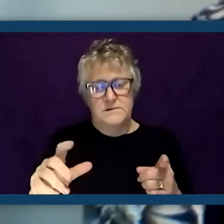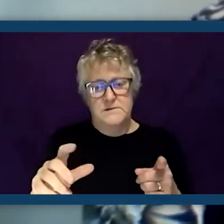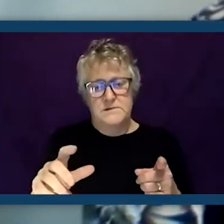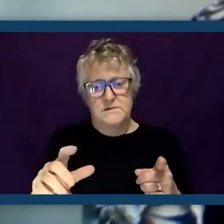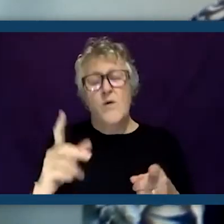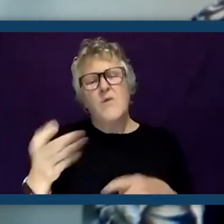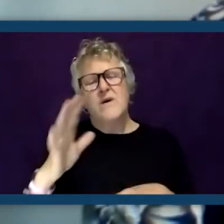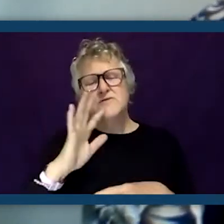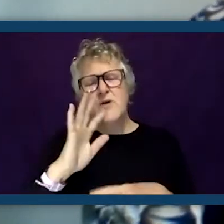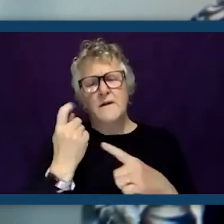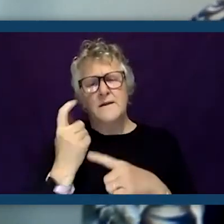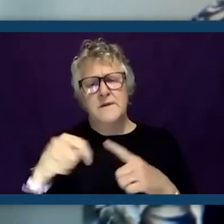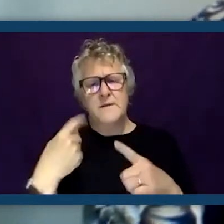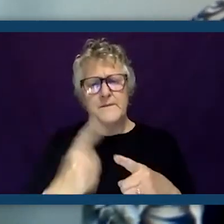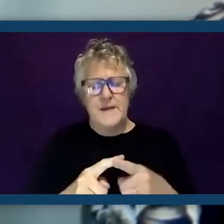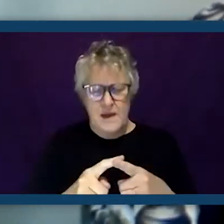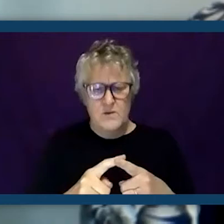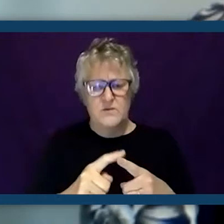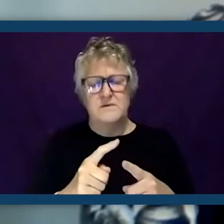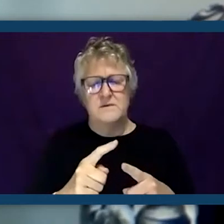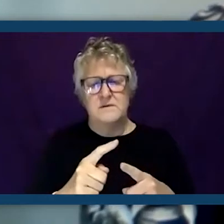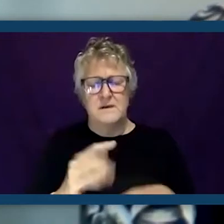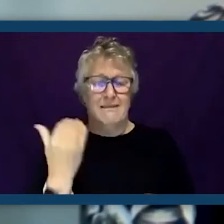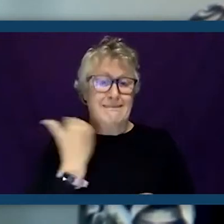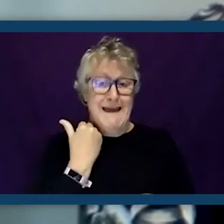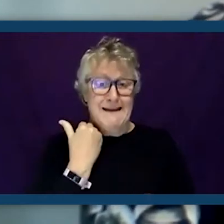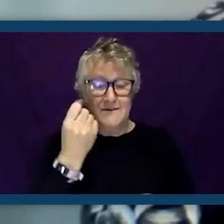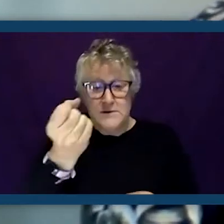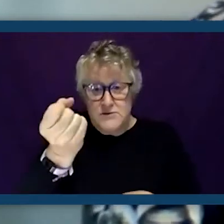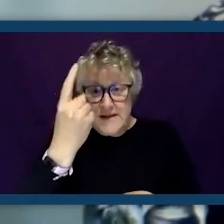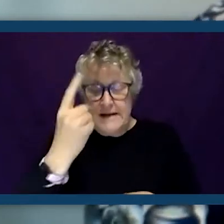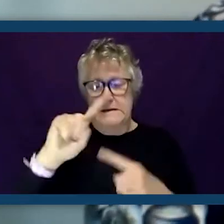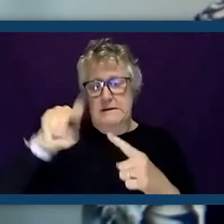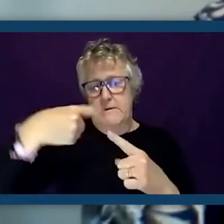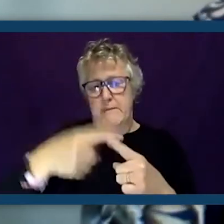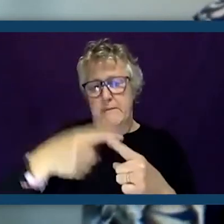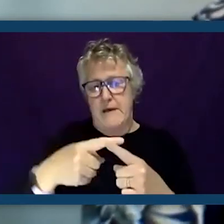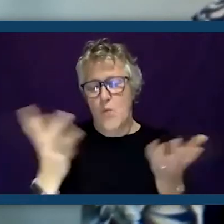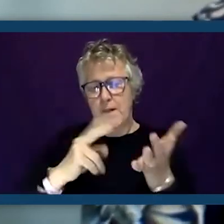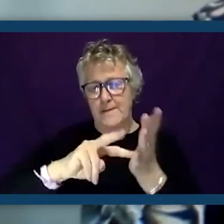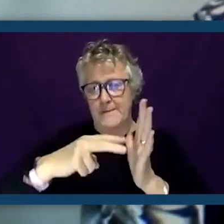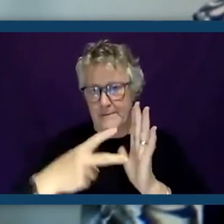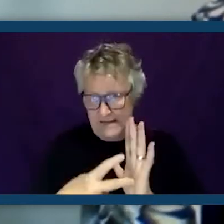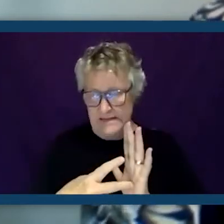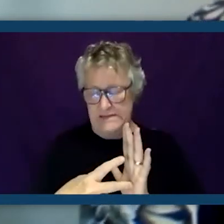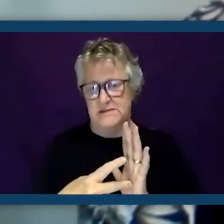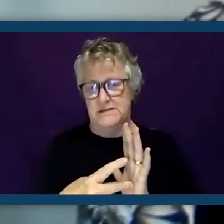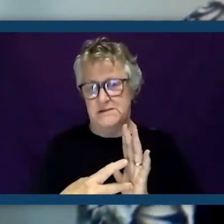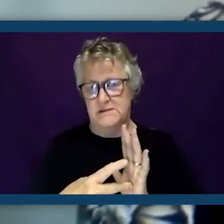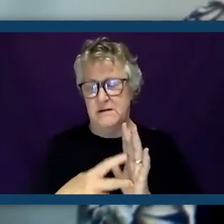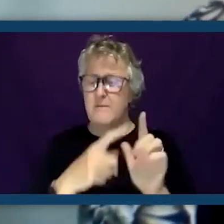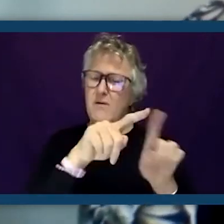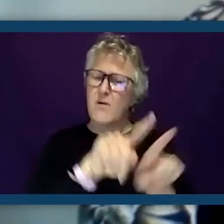and then just the lack of understanding of how important it is to be civically engaged. But I also think there's